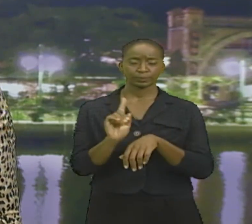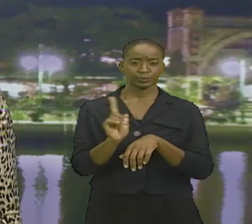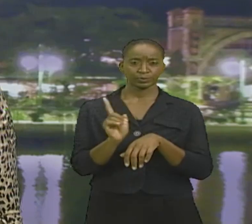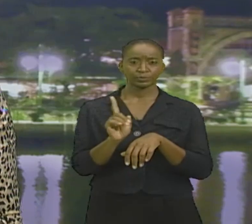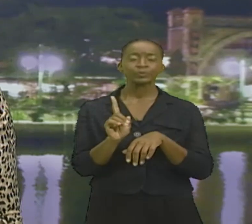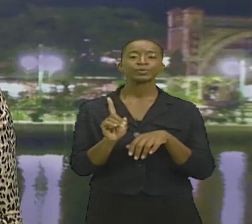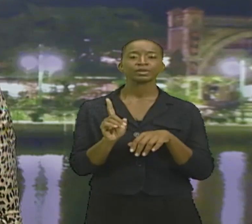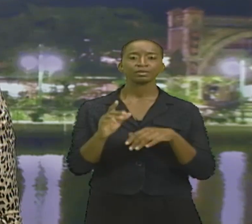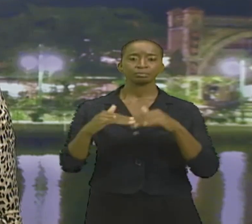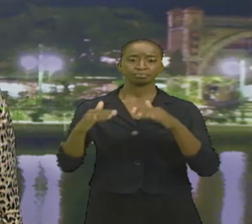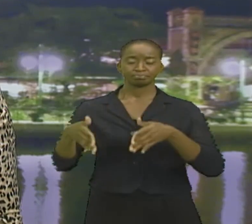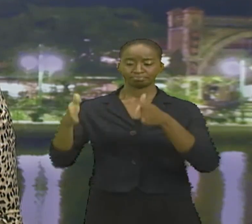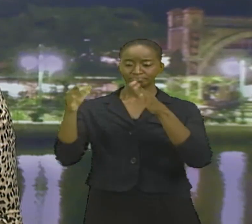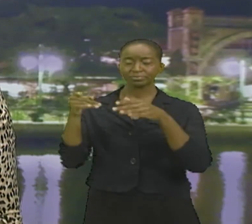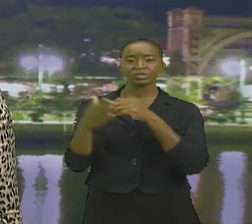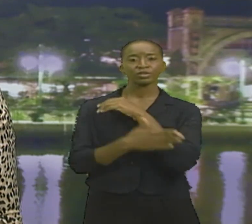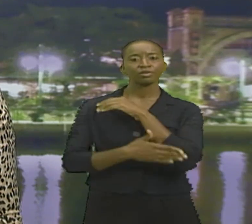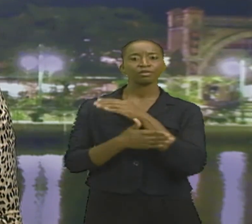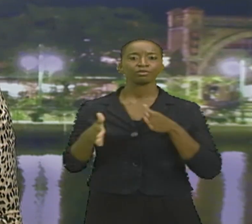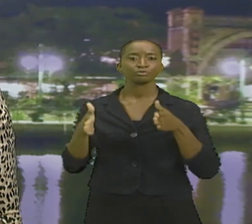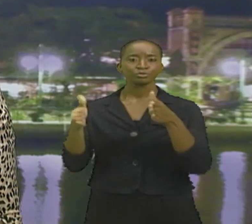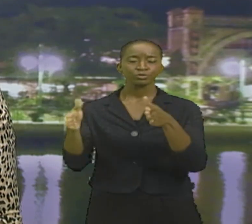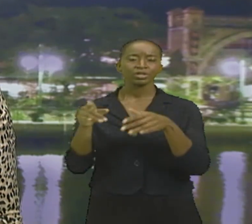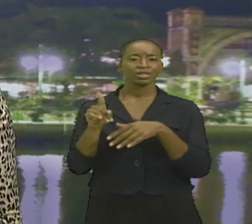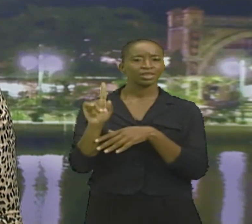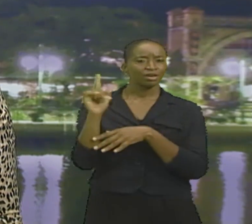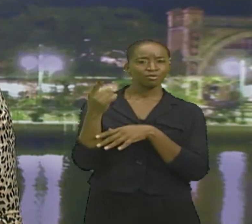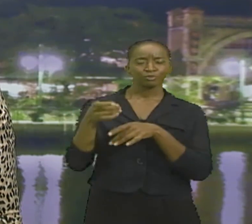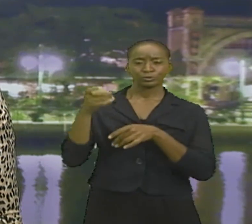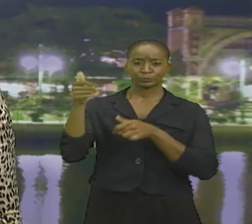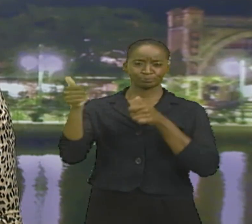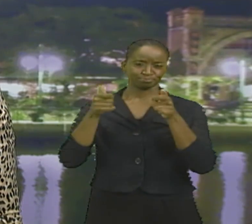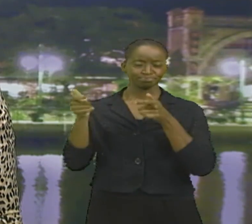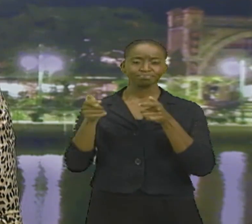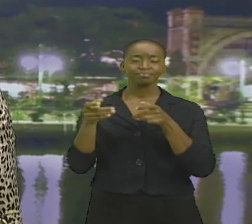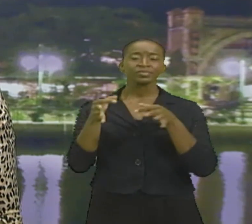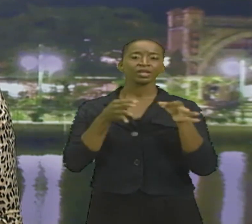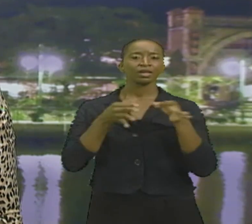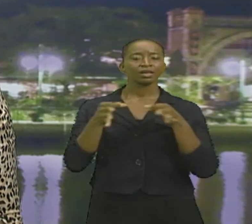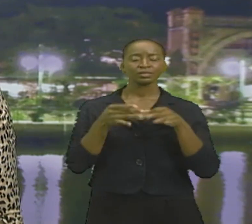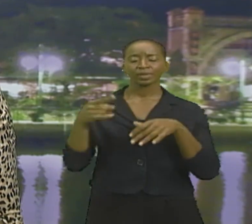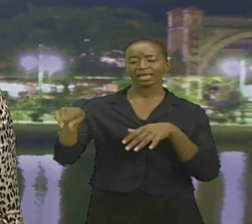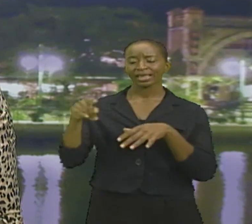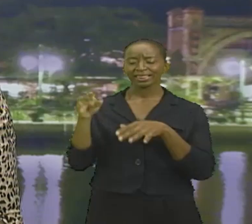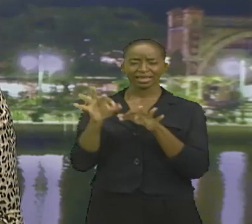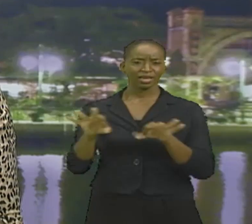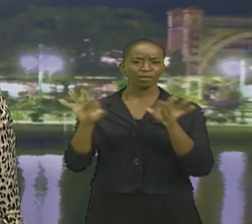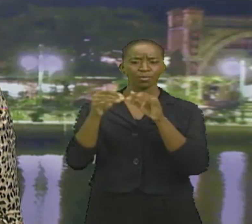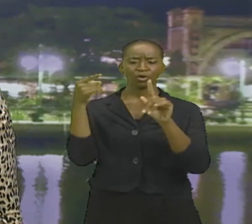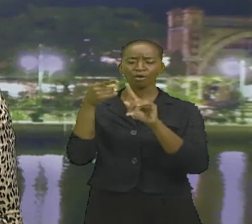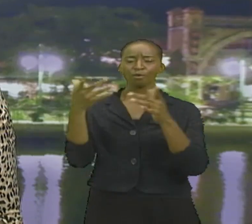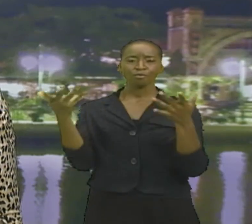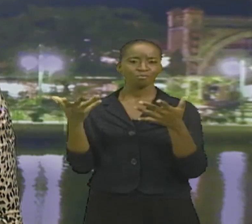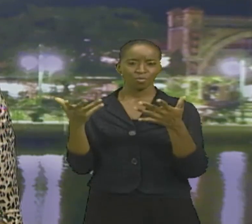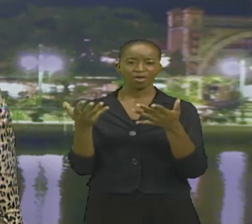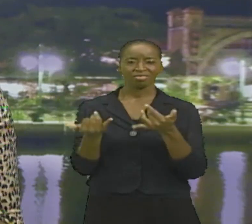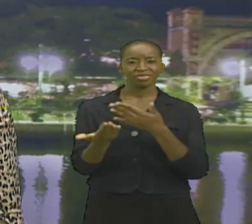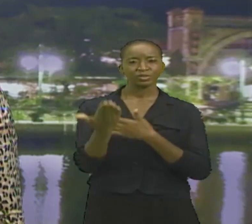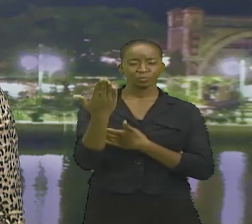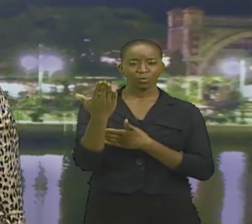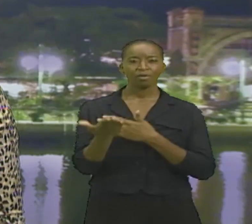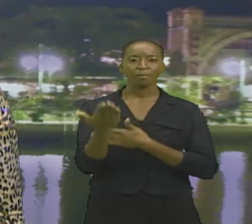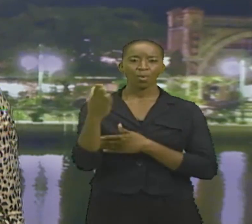and on Country Road. Its first executive director, Dr. Gary Jackson, outlined the priorities for the center on CBC TV 8's